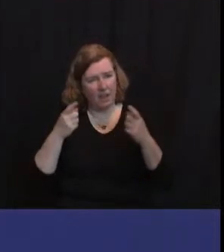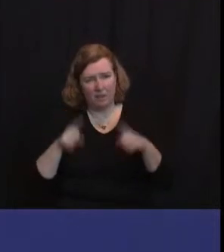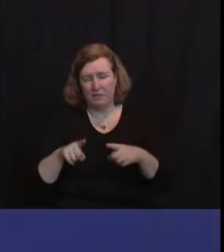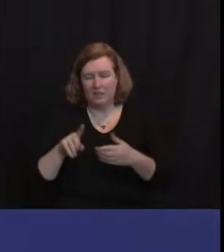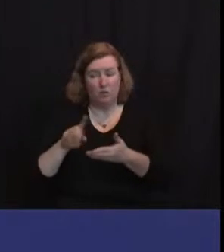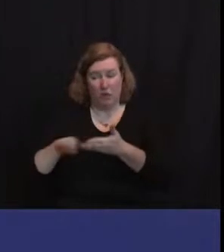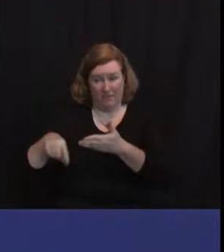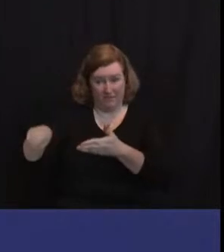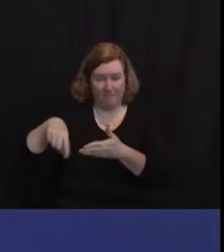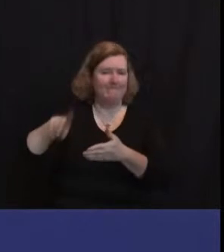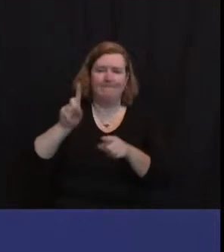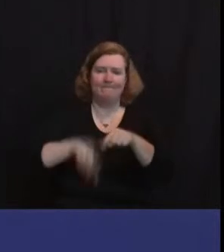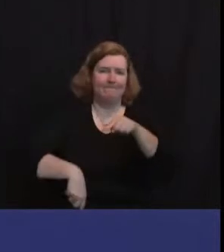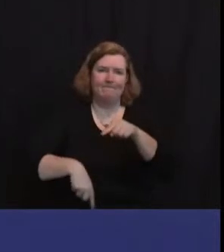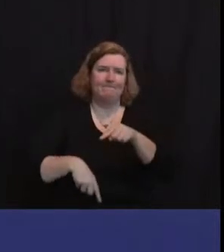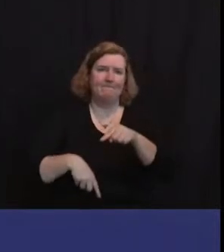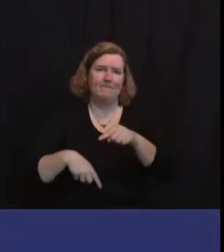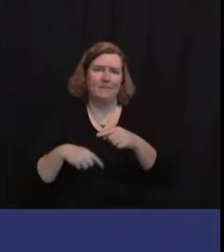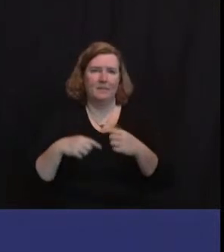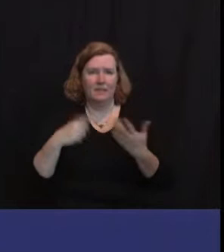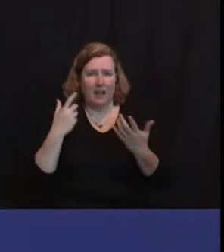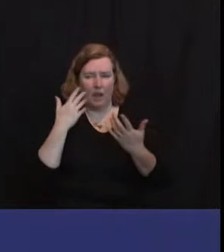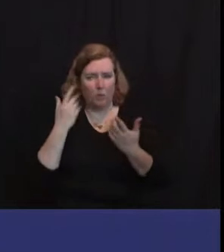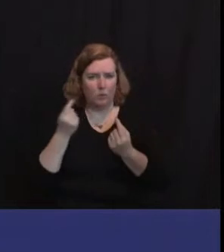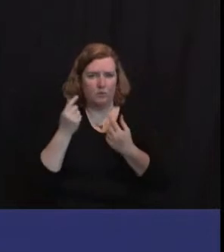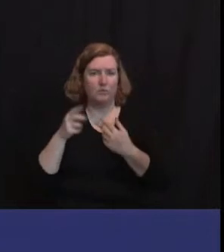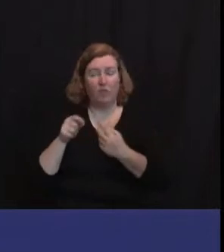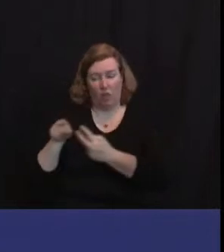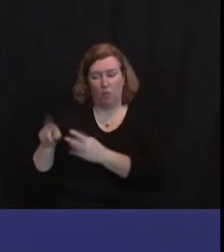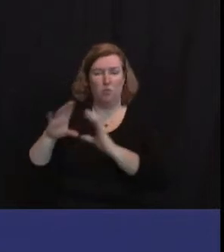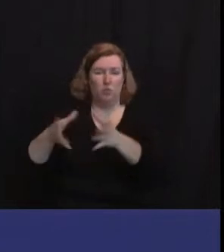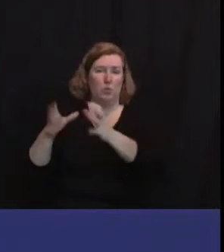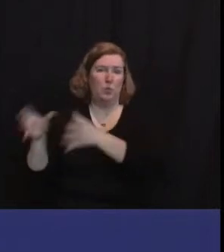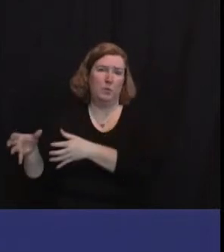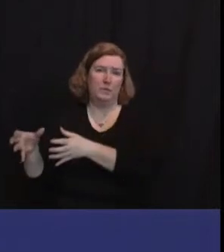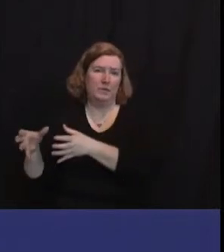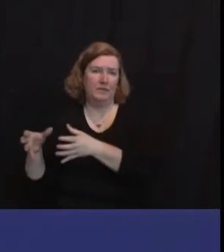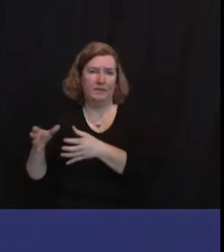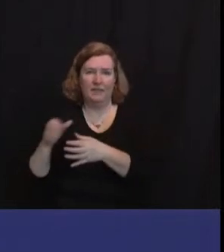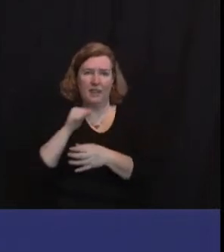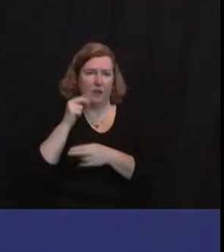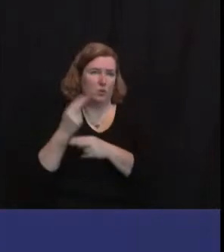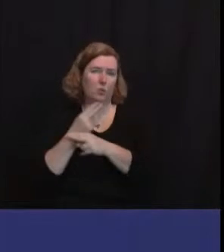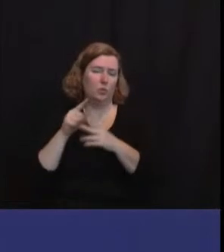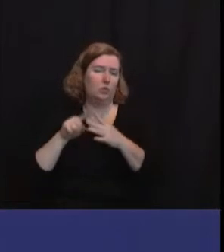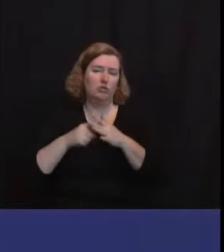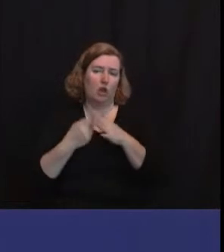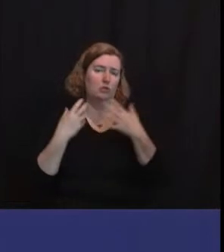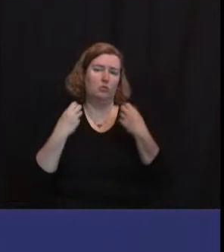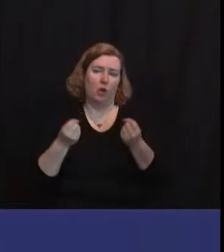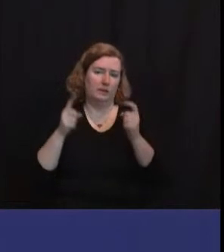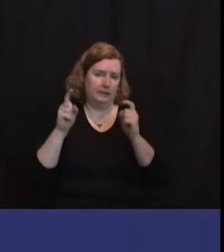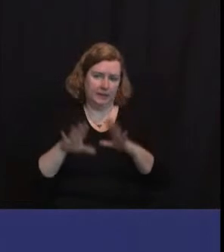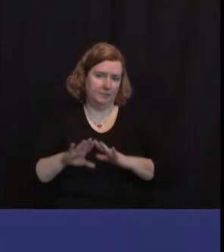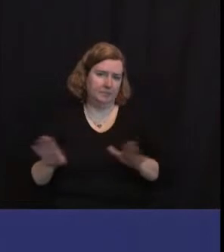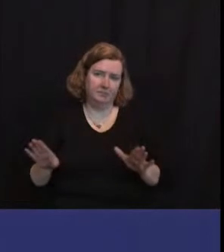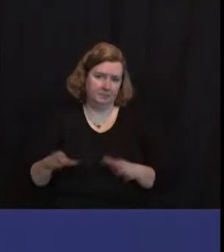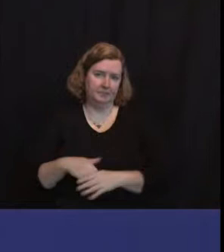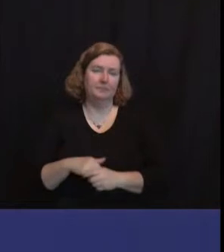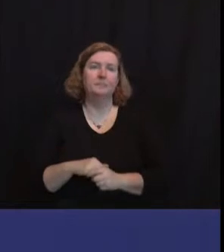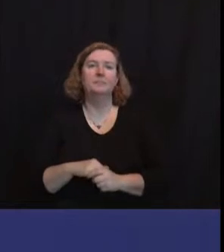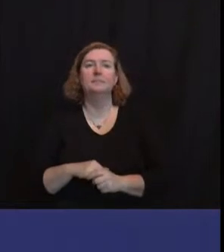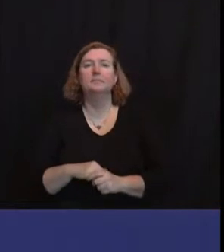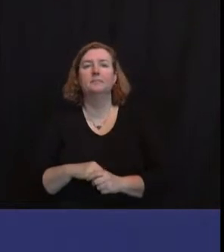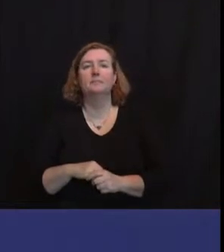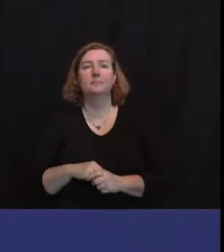represents, but those are two communities that I think will be the exception. I saw the same announcement you did. Governor